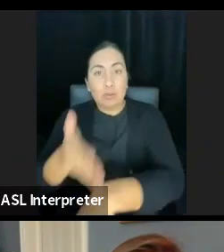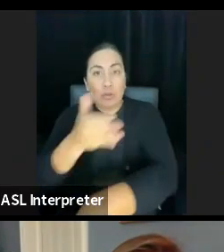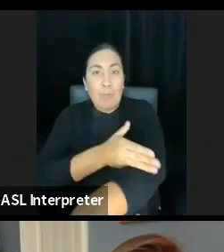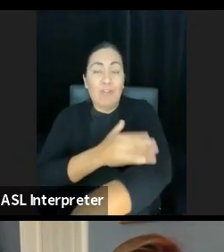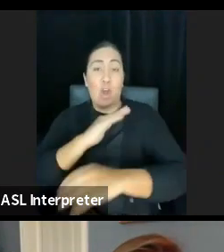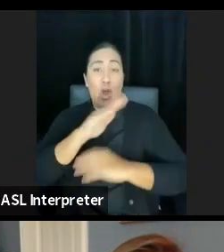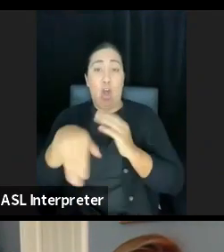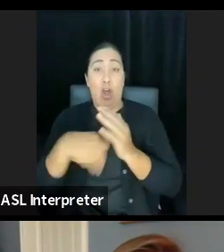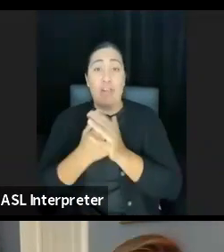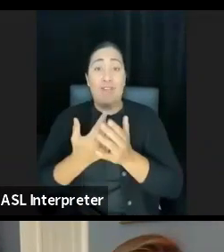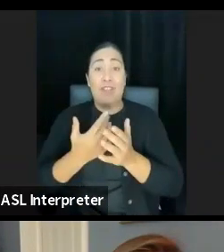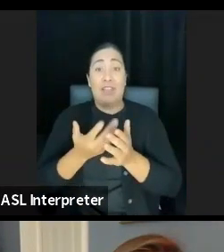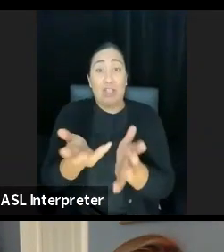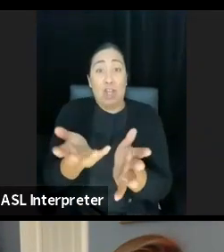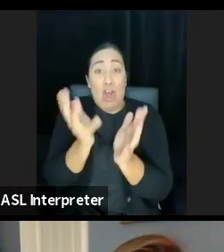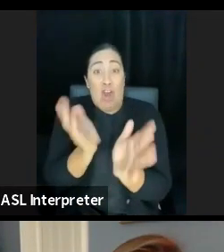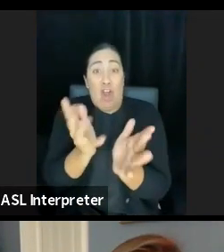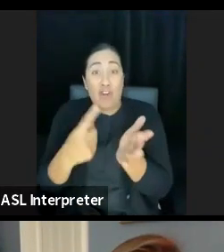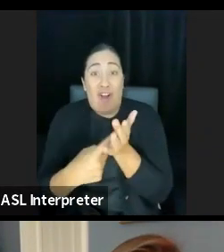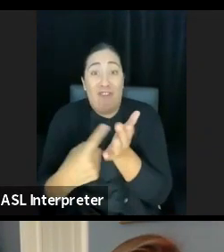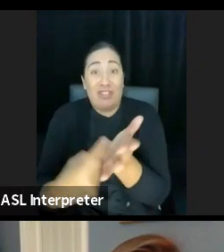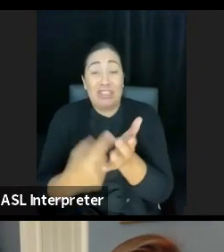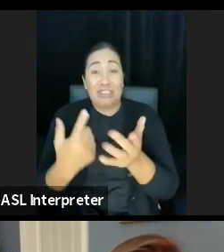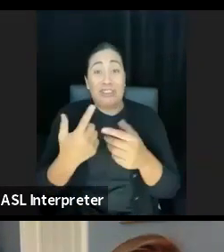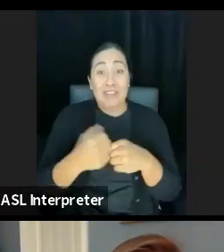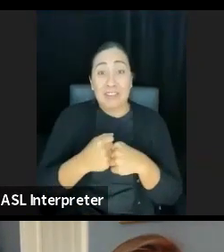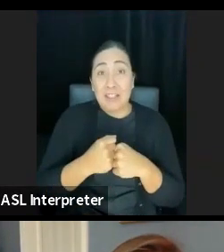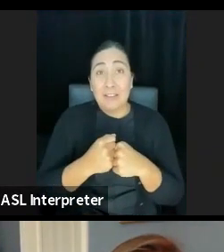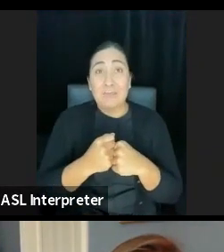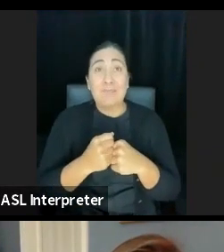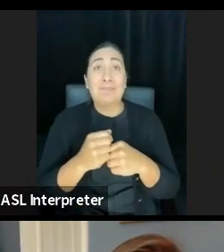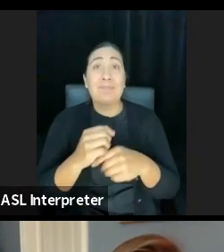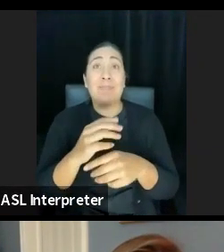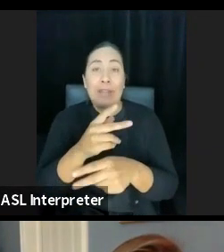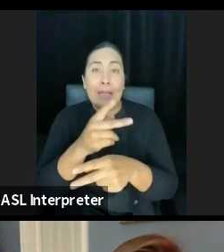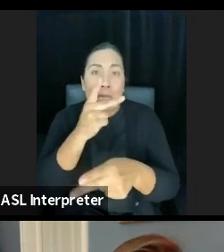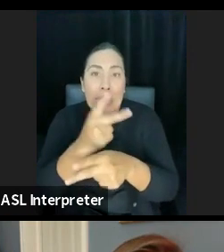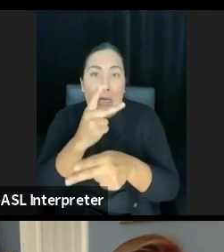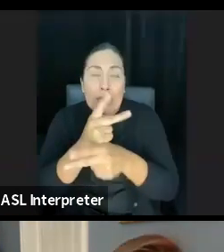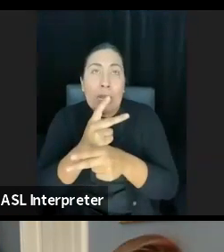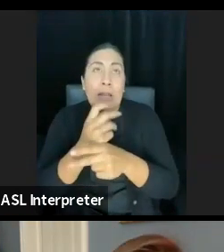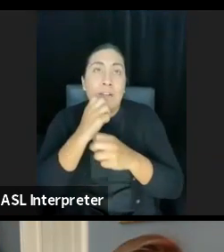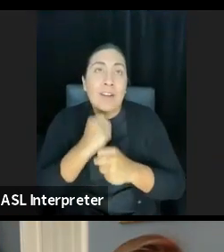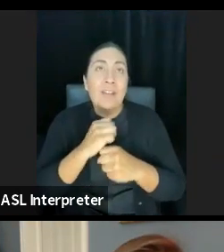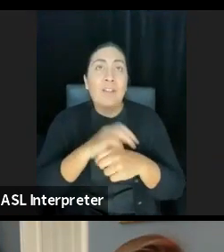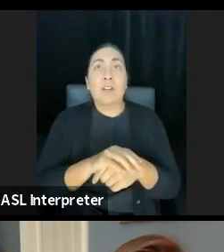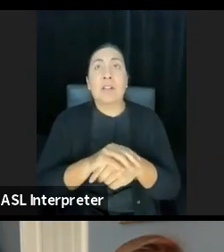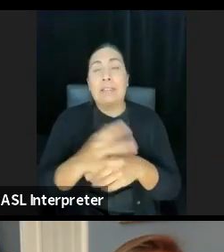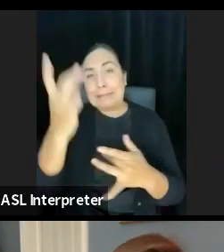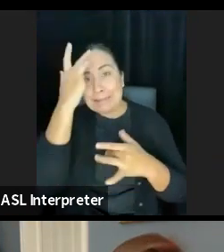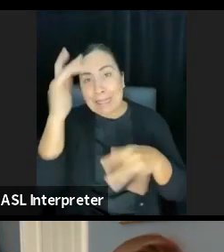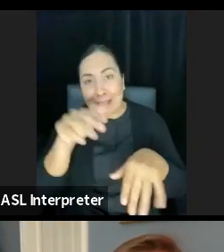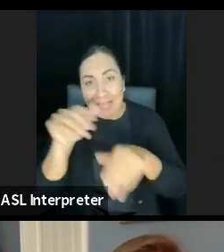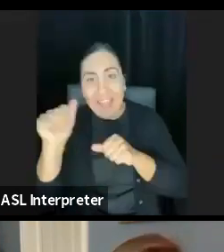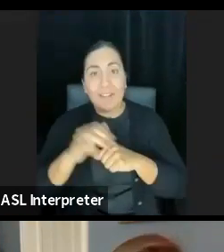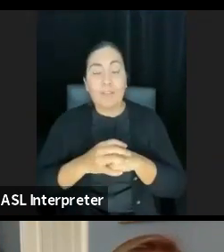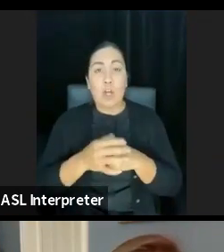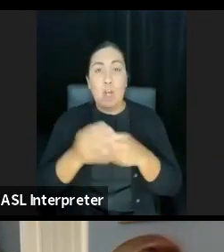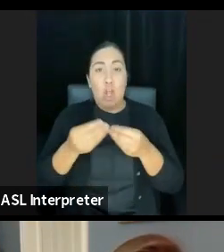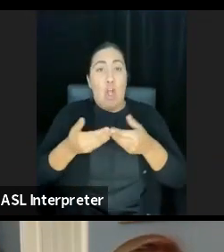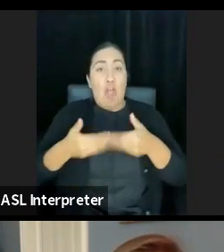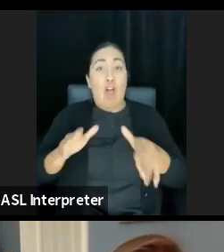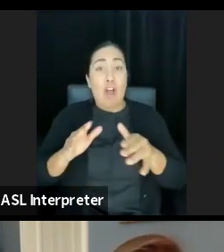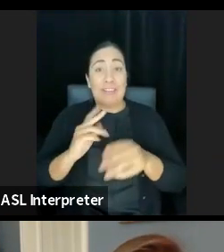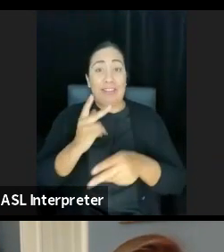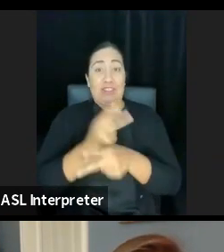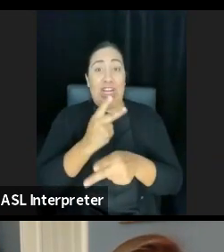these conversations in terms of sick leave, caregiver support, lack of childcare, crisis